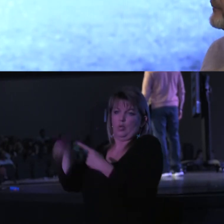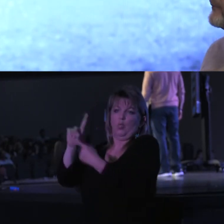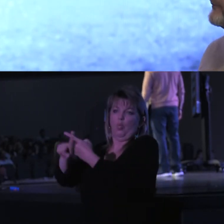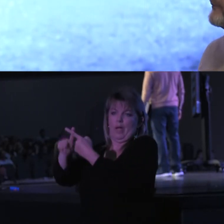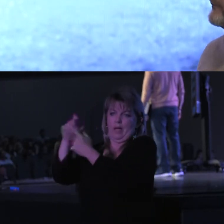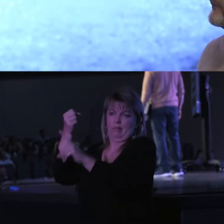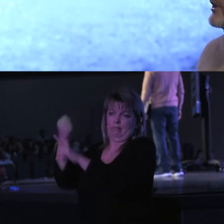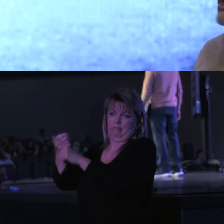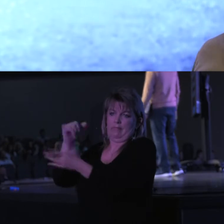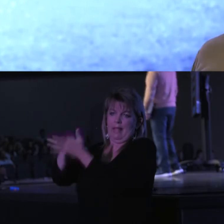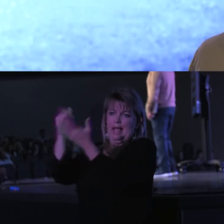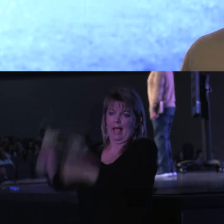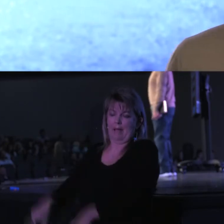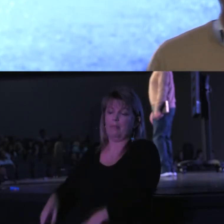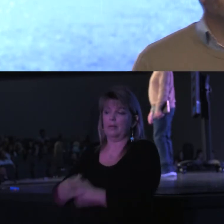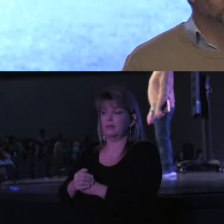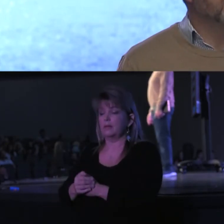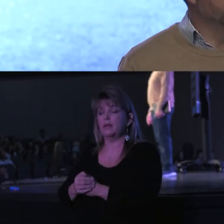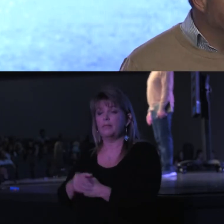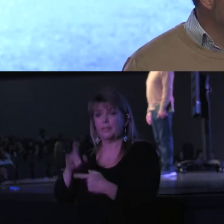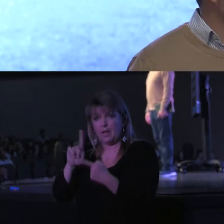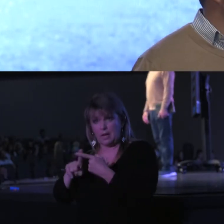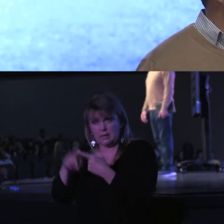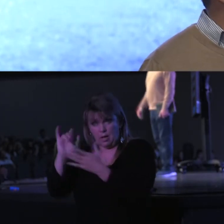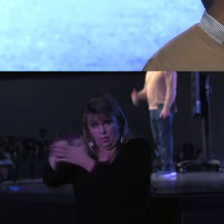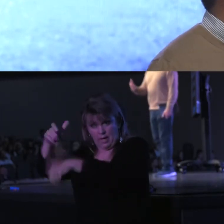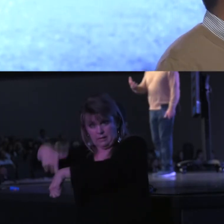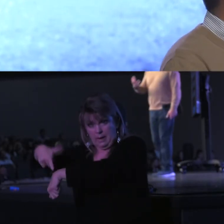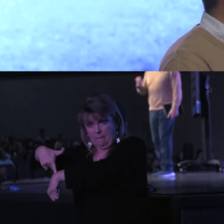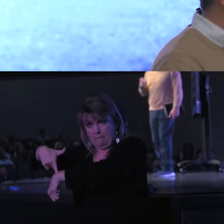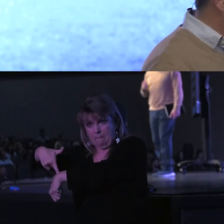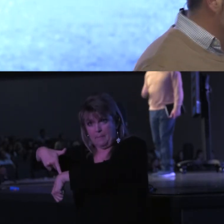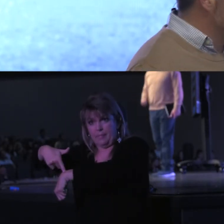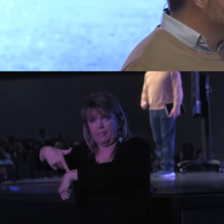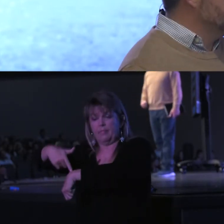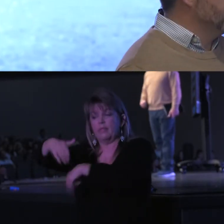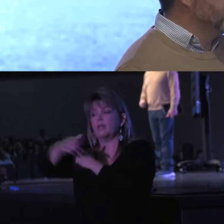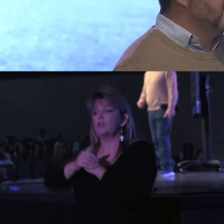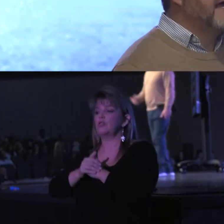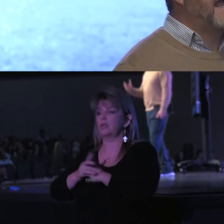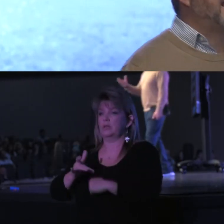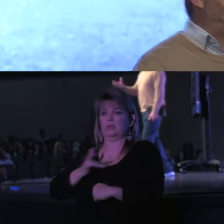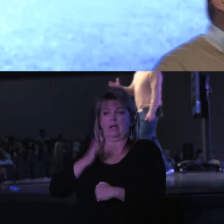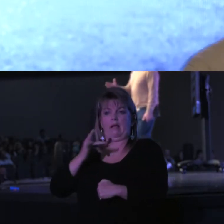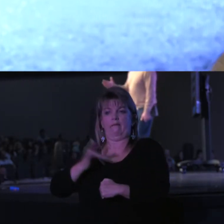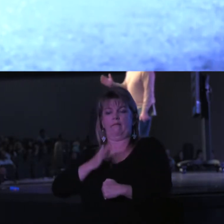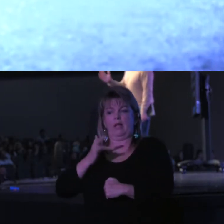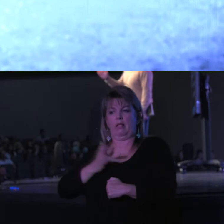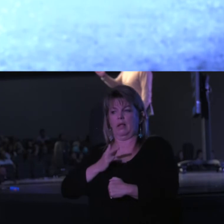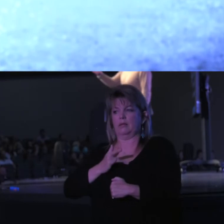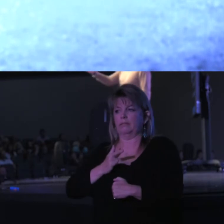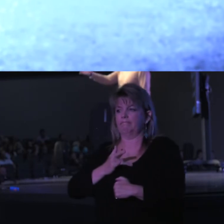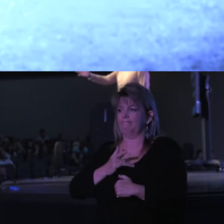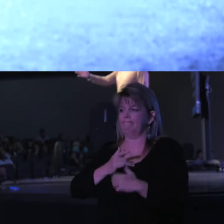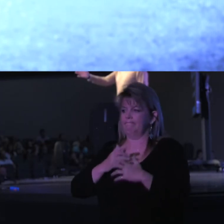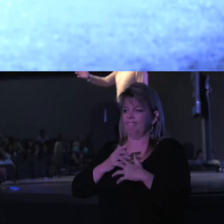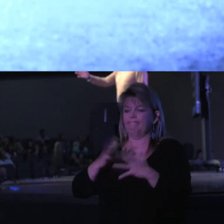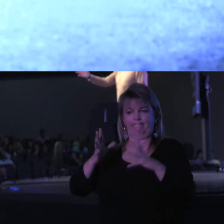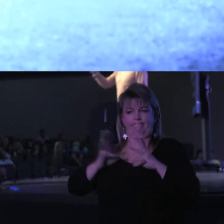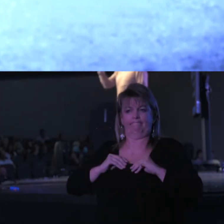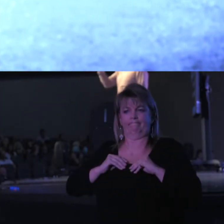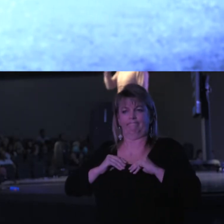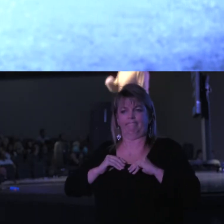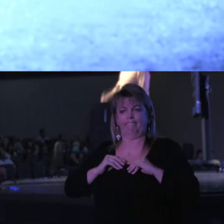is. Until then, feel it and act